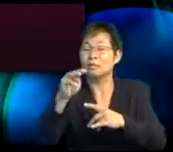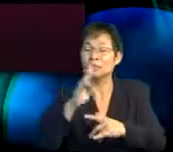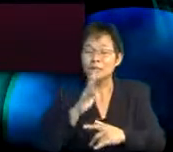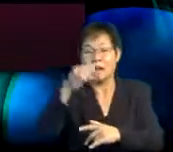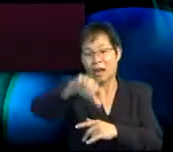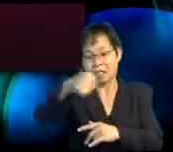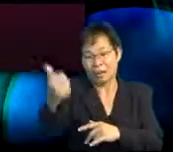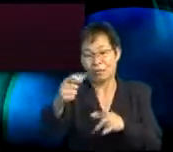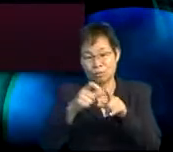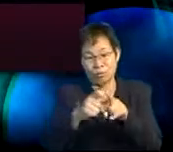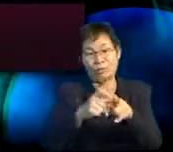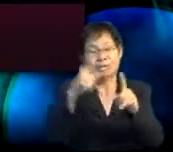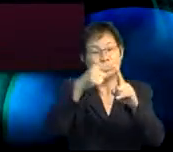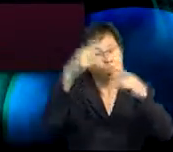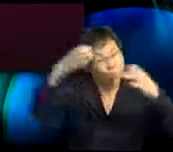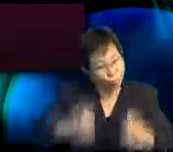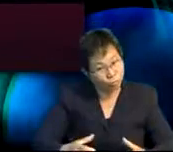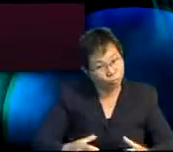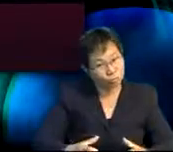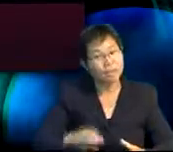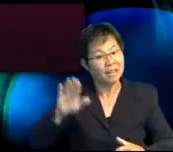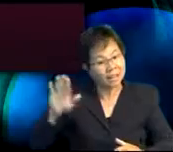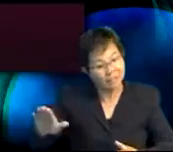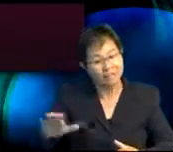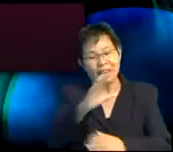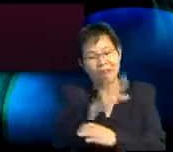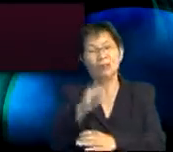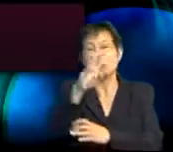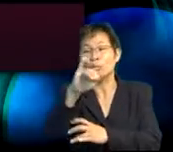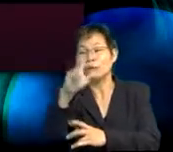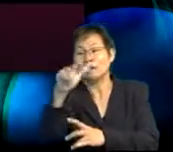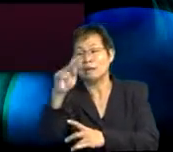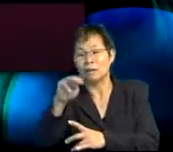words, he used it to confirm that both he and William